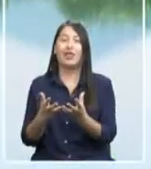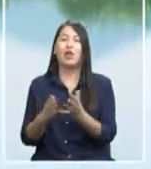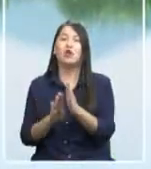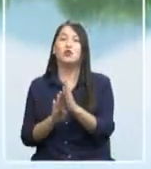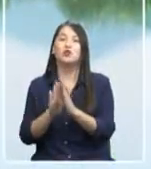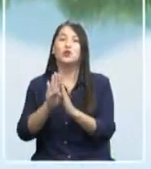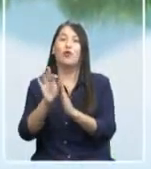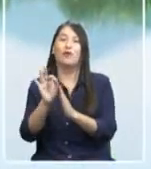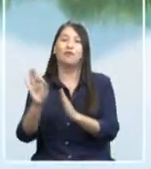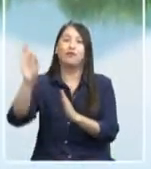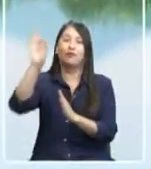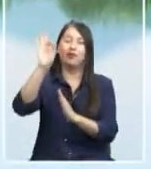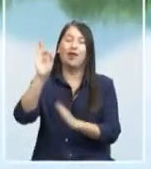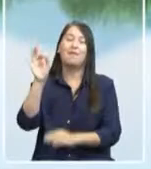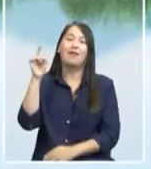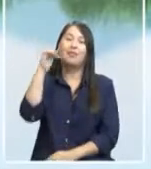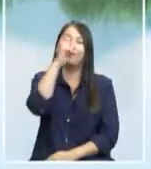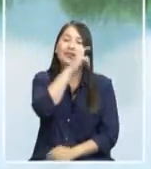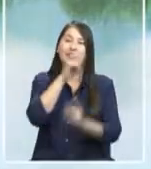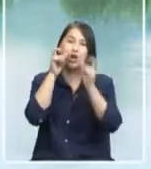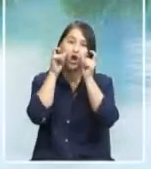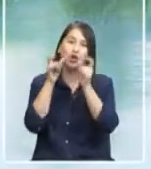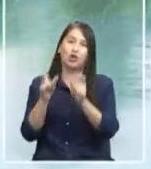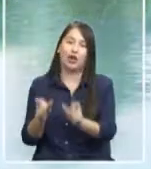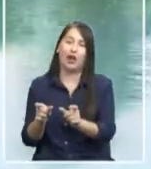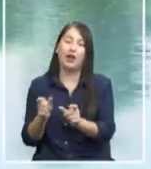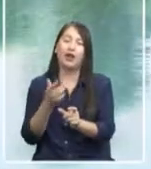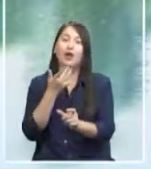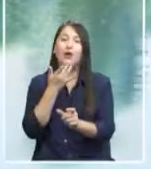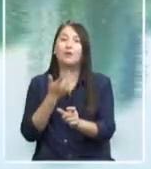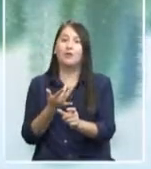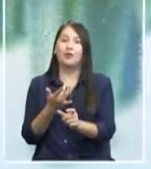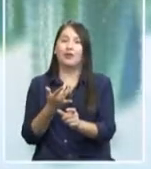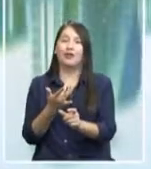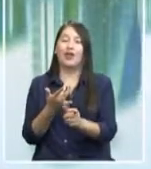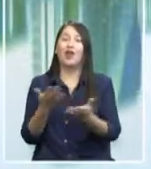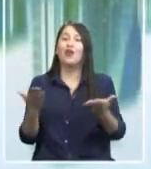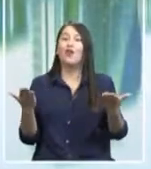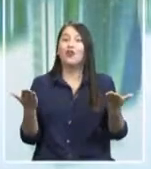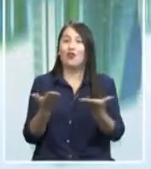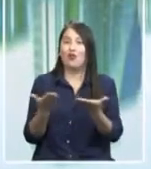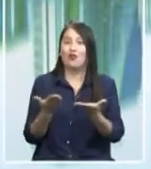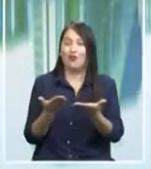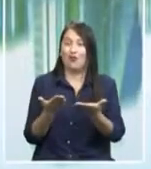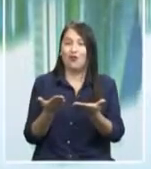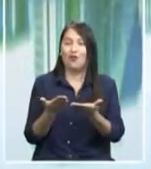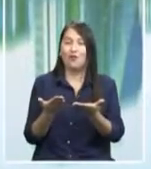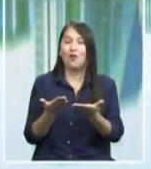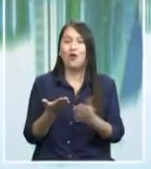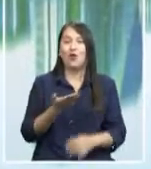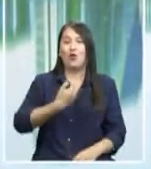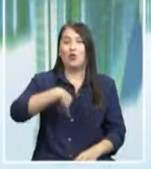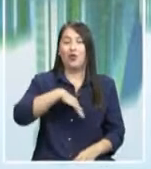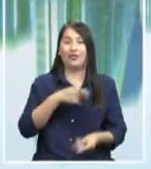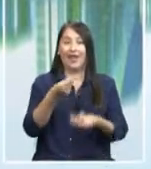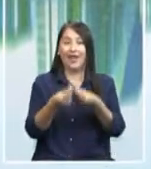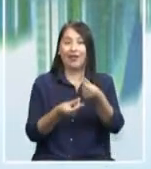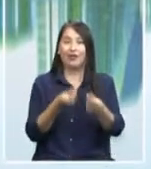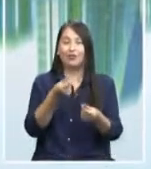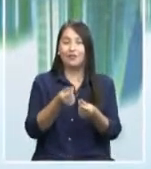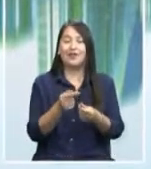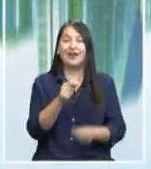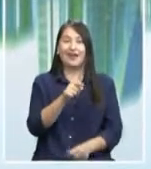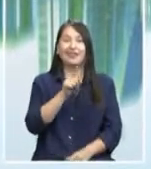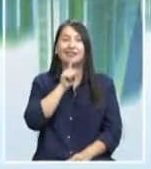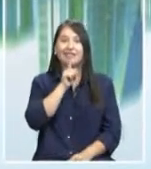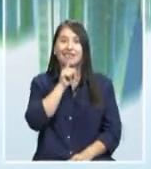economy is based on the use of fossil fuel. So if, however, we cannot solve